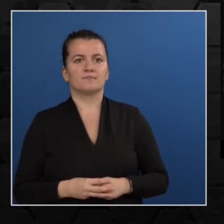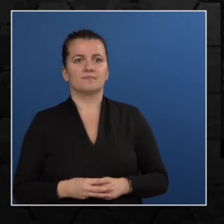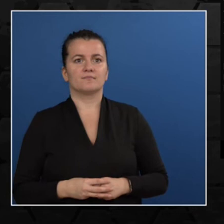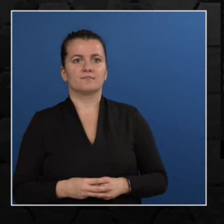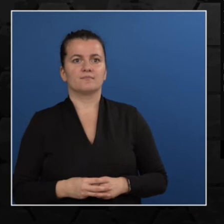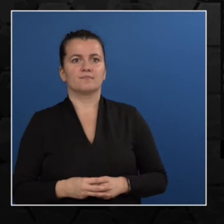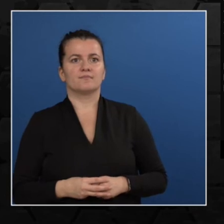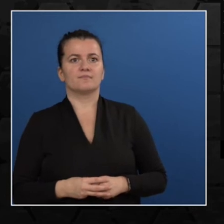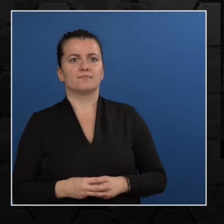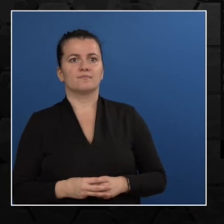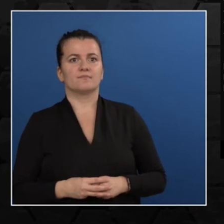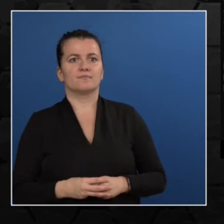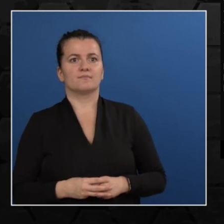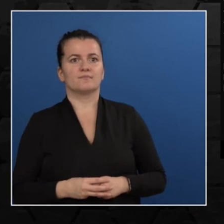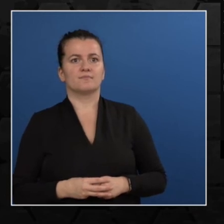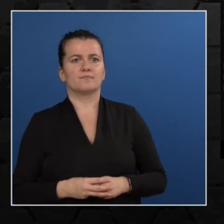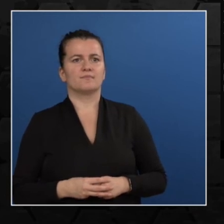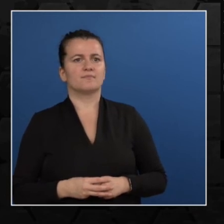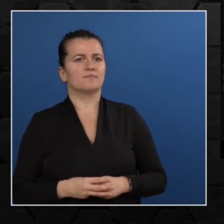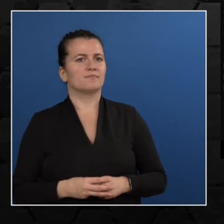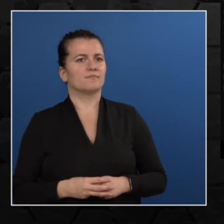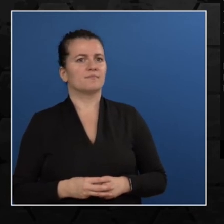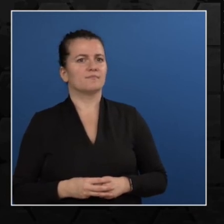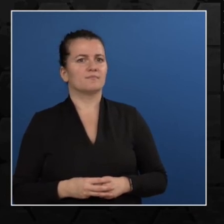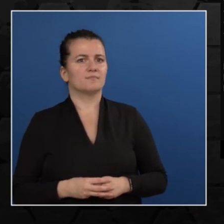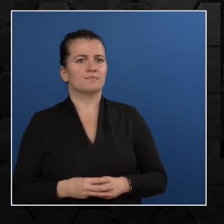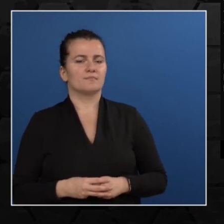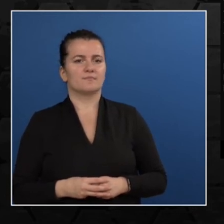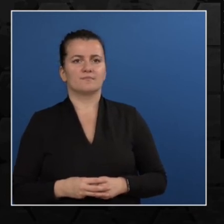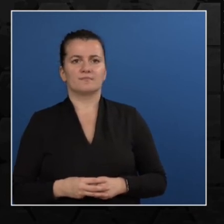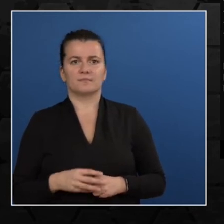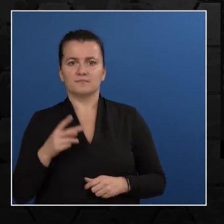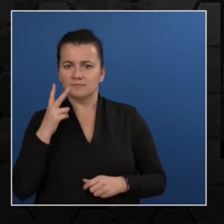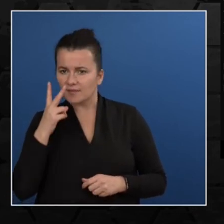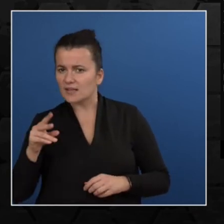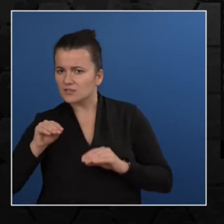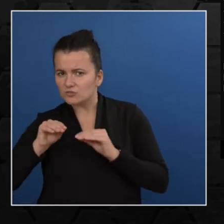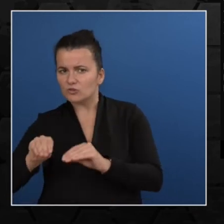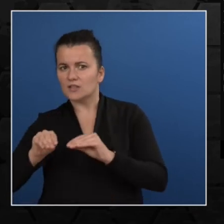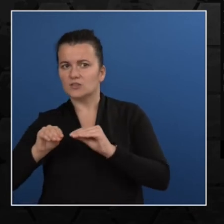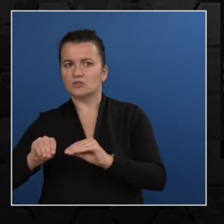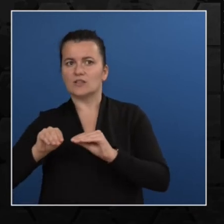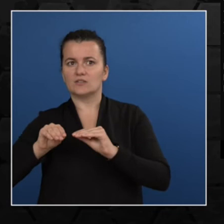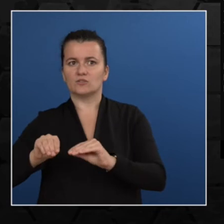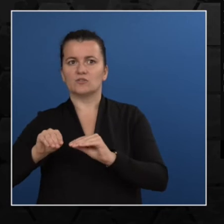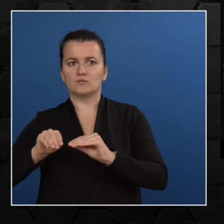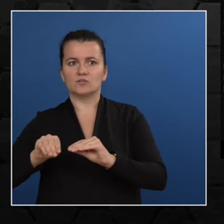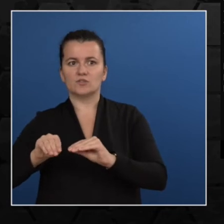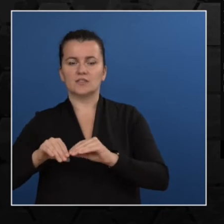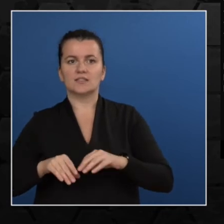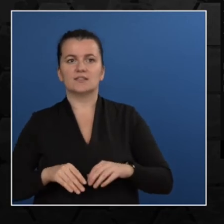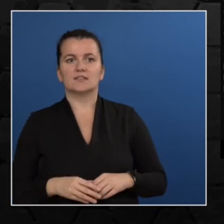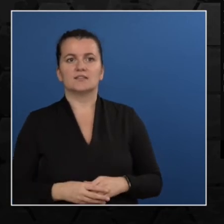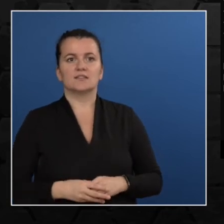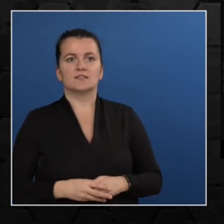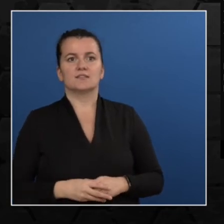We're just waiting for it to load. As I said, in this training, almost time.